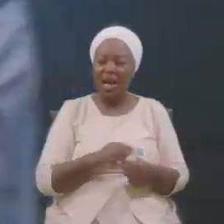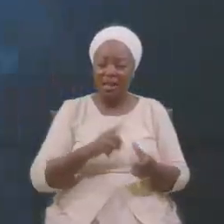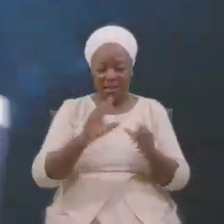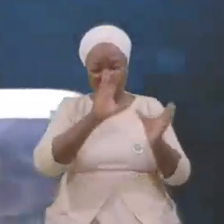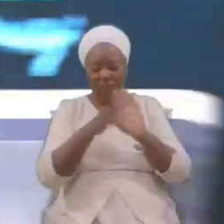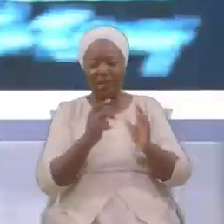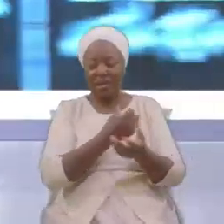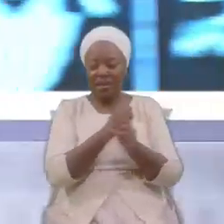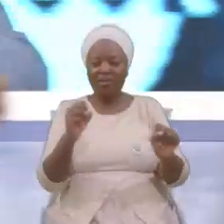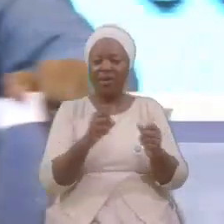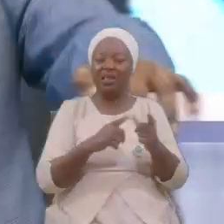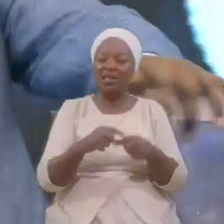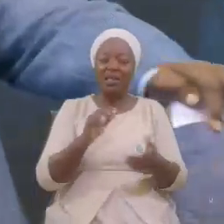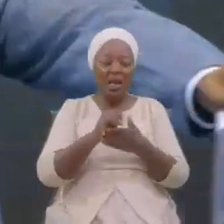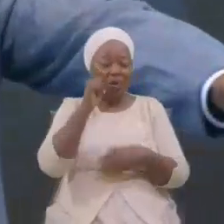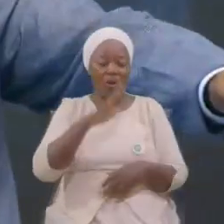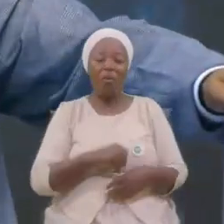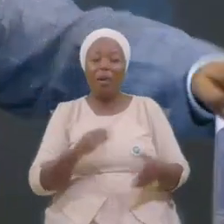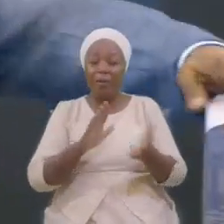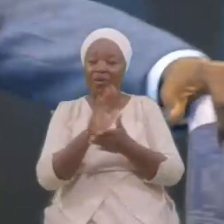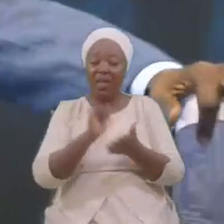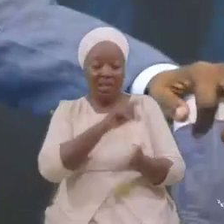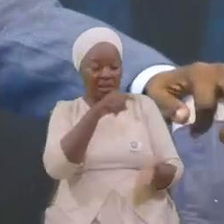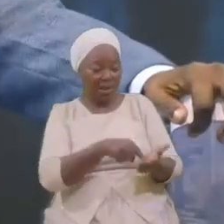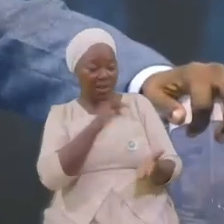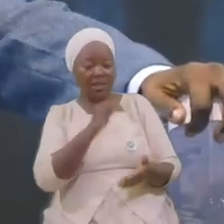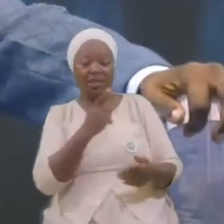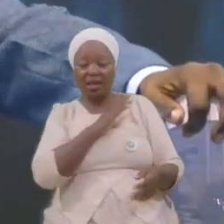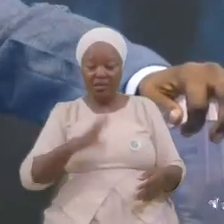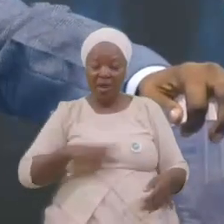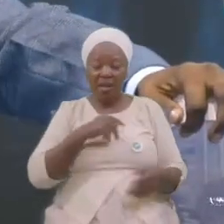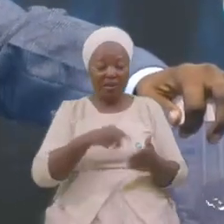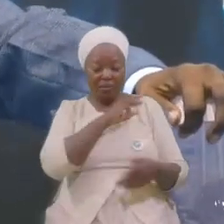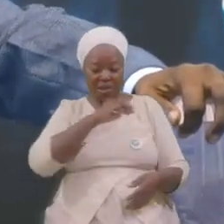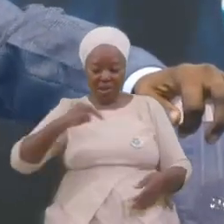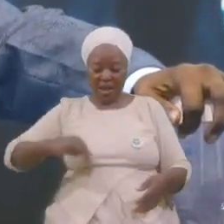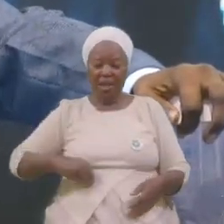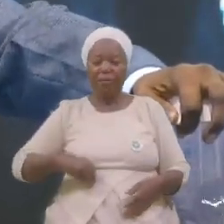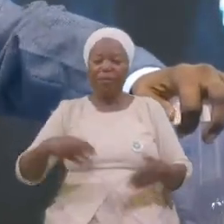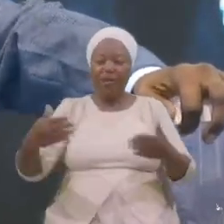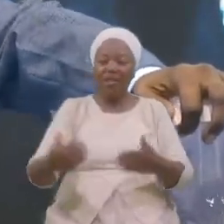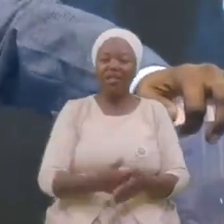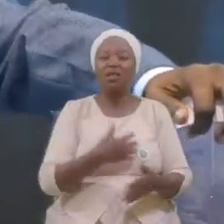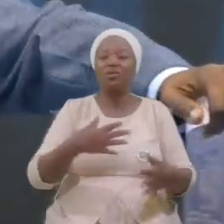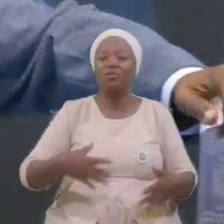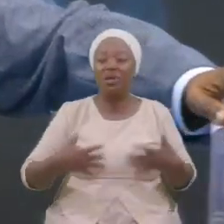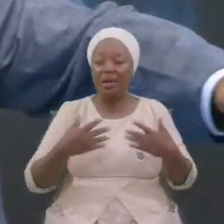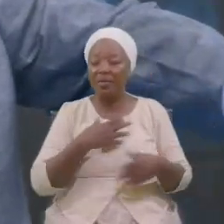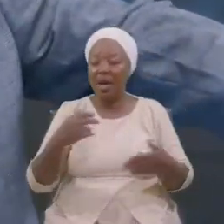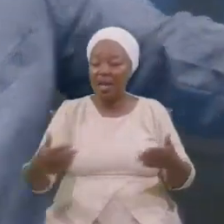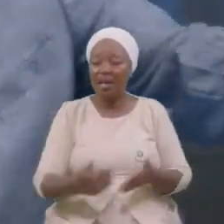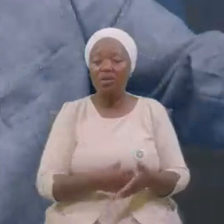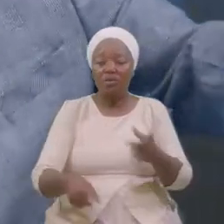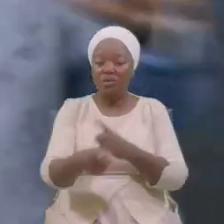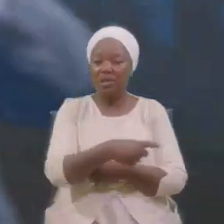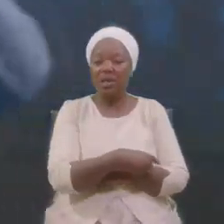that this is the Christ and this is the Messiah. New life, a new day,